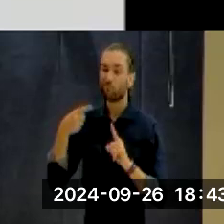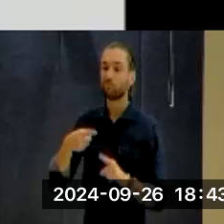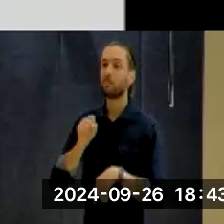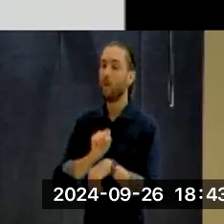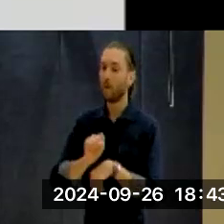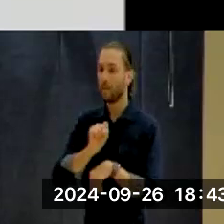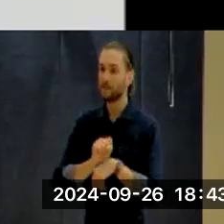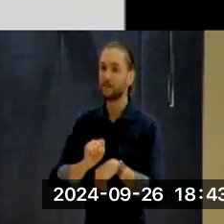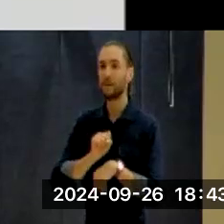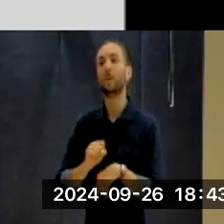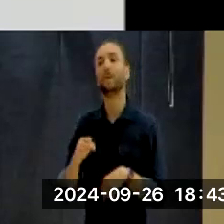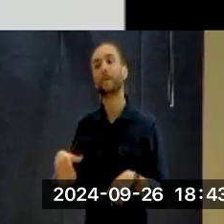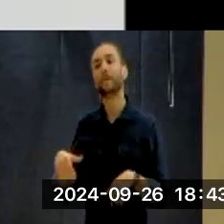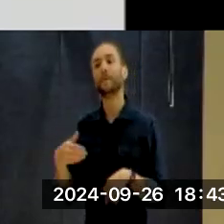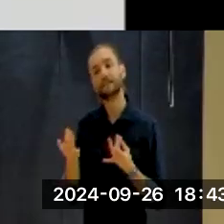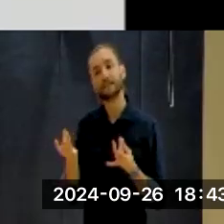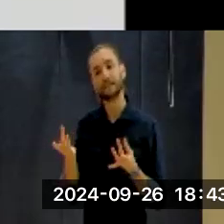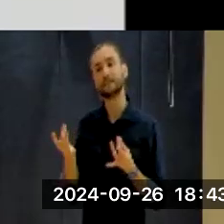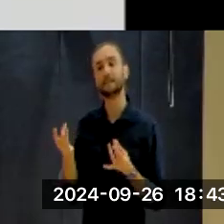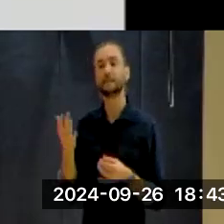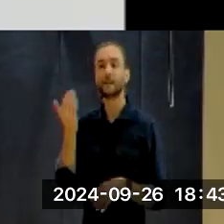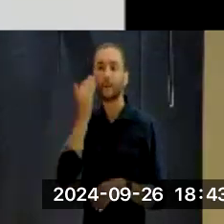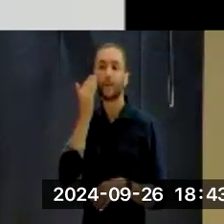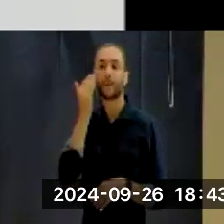it's a bit sticky because,